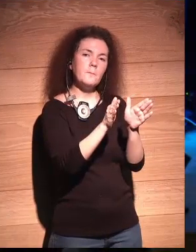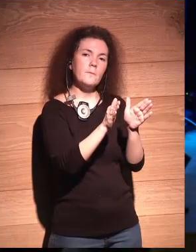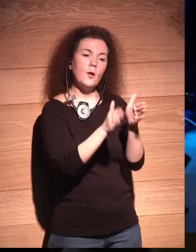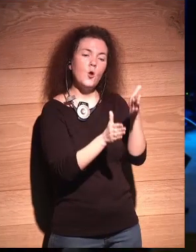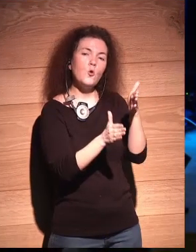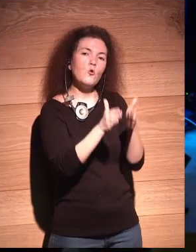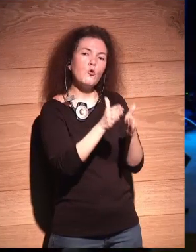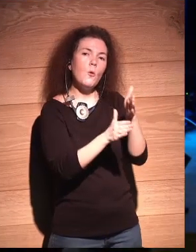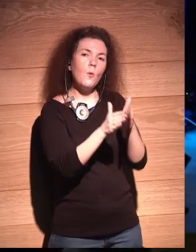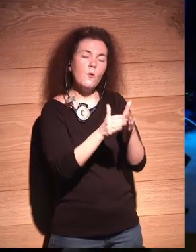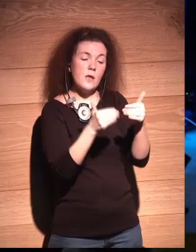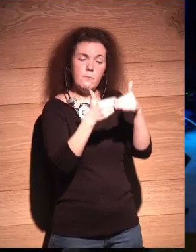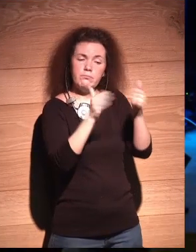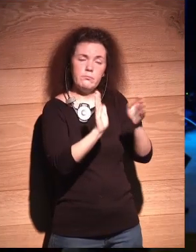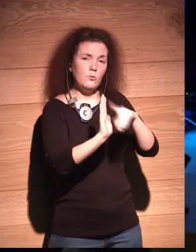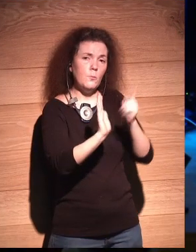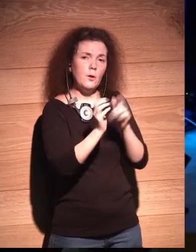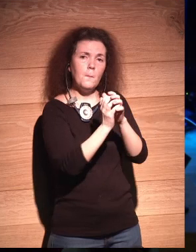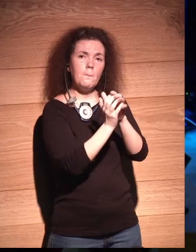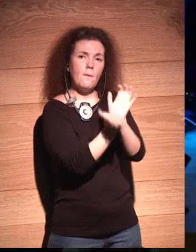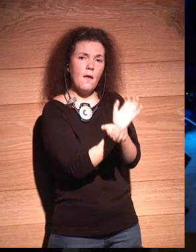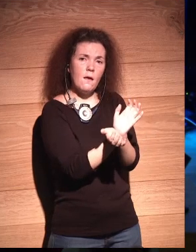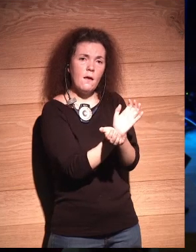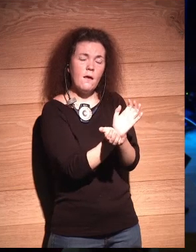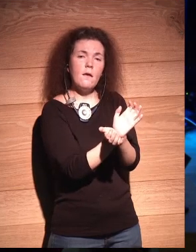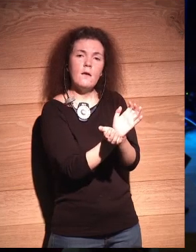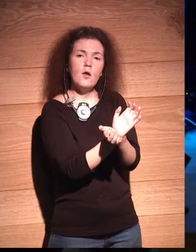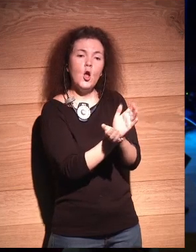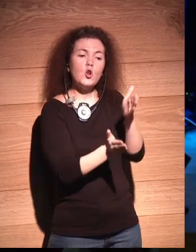little robot rovers opened their solar panels to the